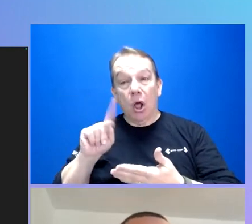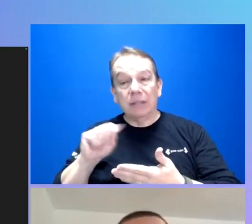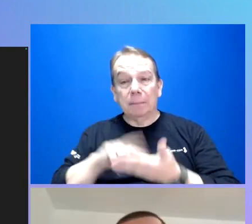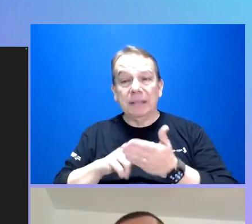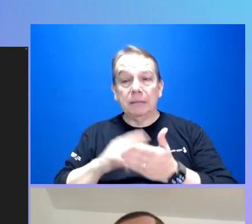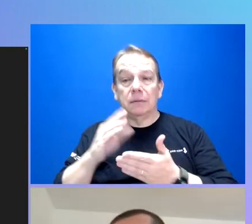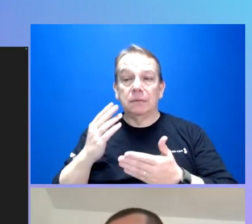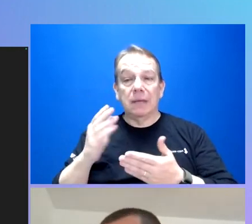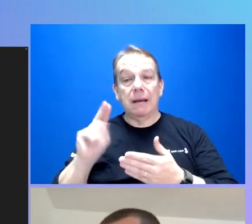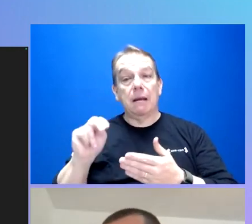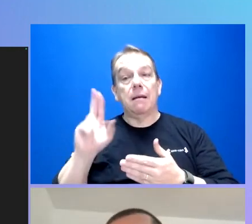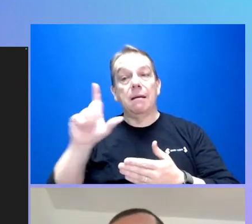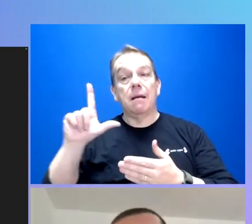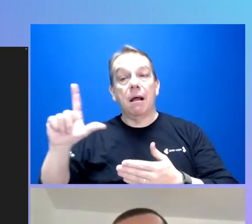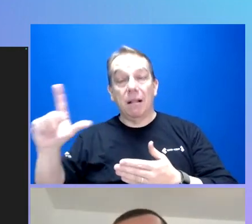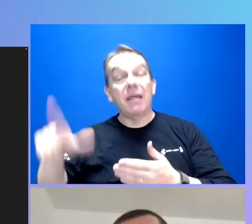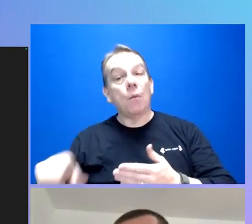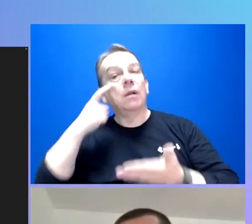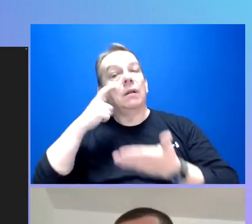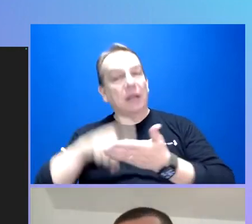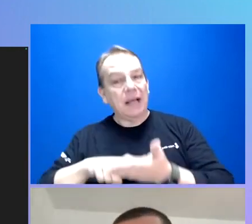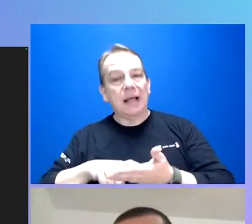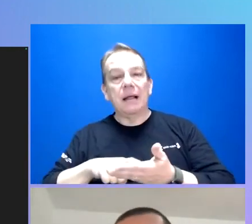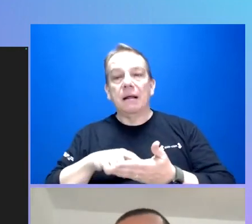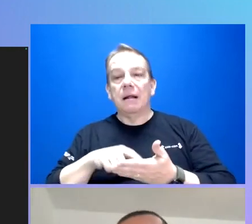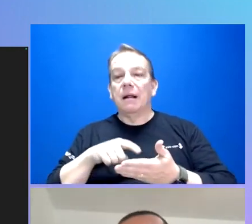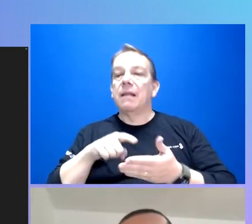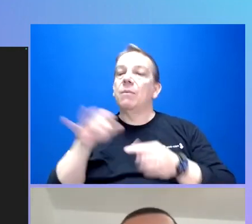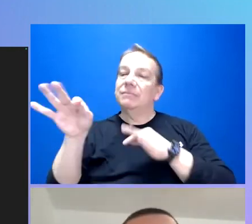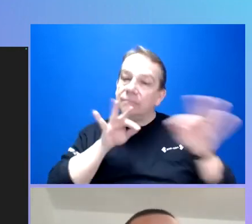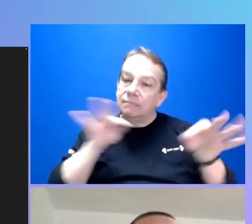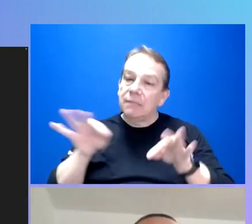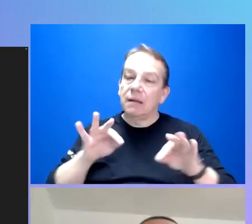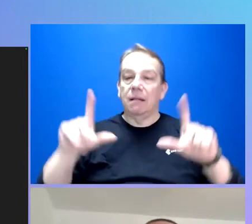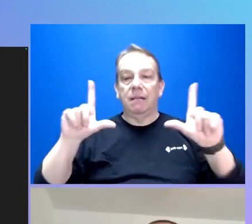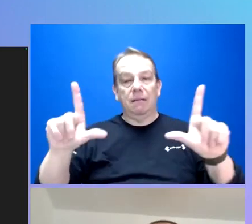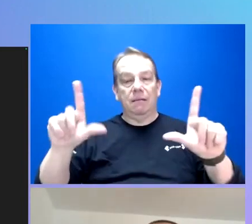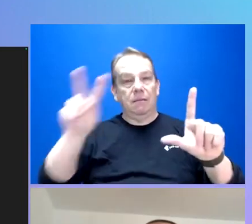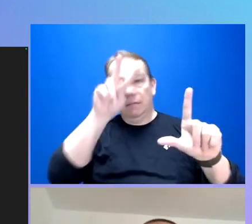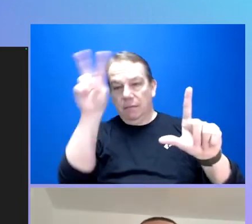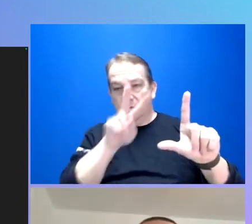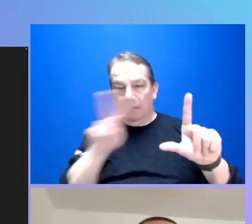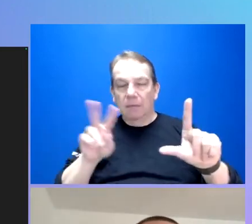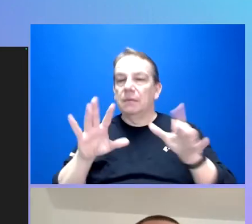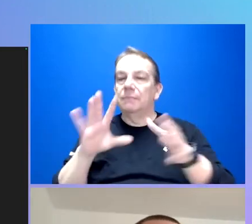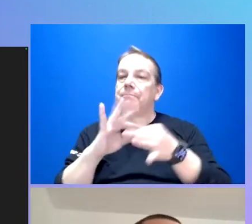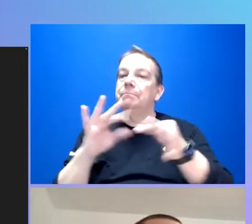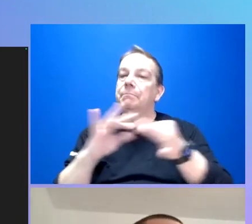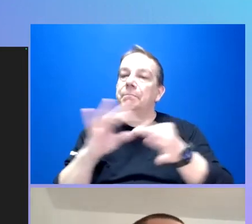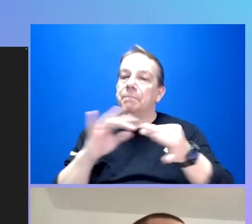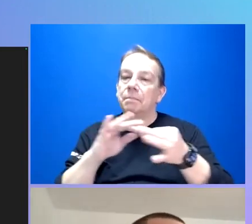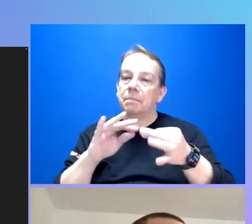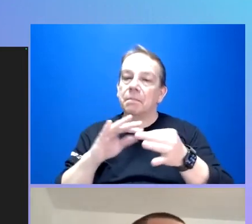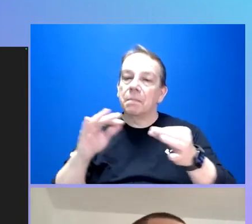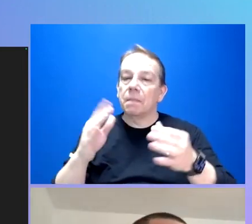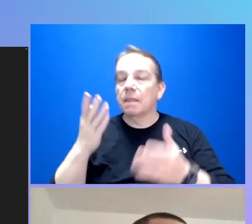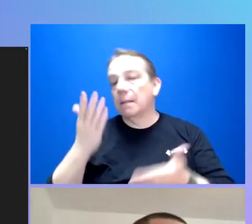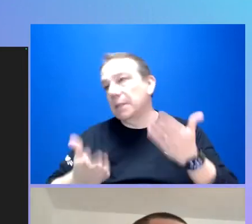they'll acknowledge that there's an image there, they'll read out the image or graphic role, and then they